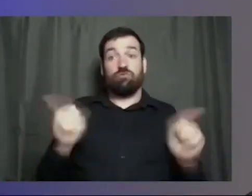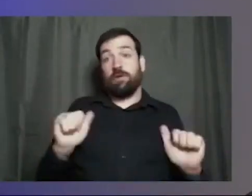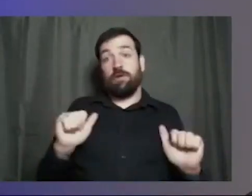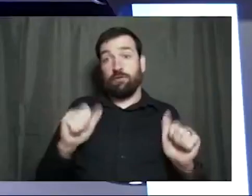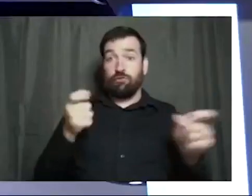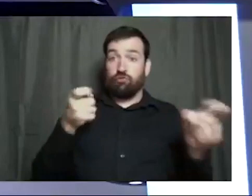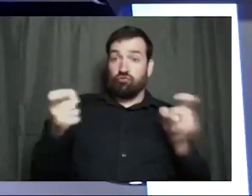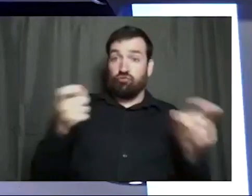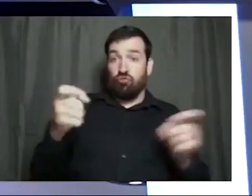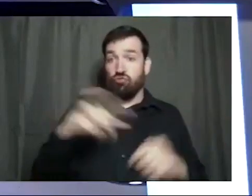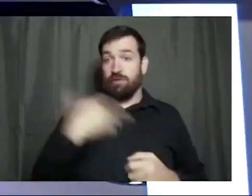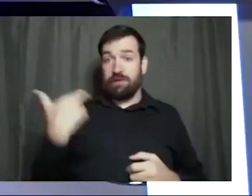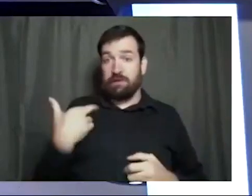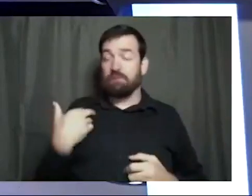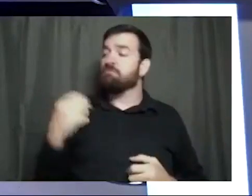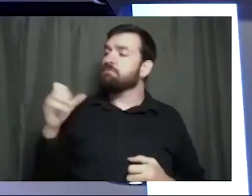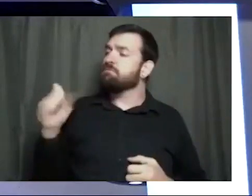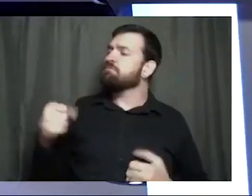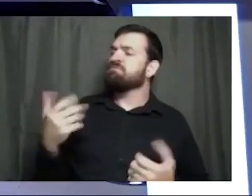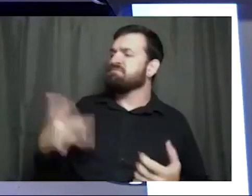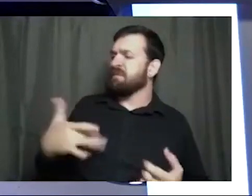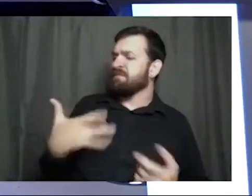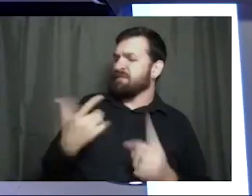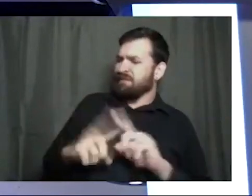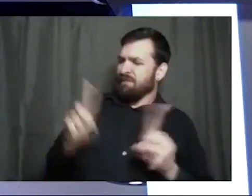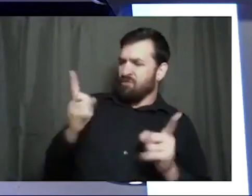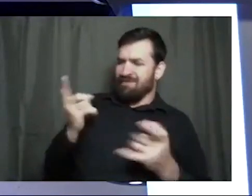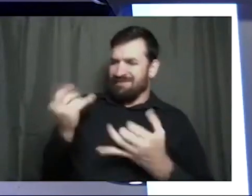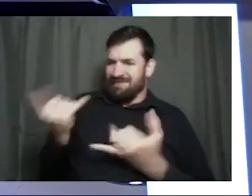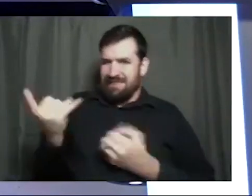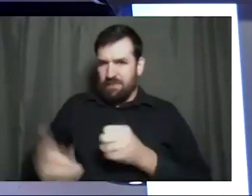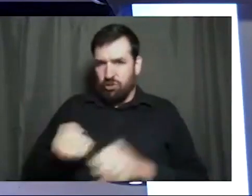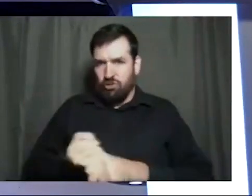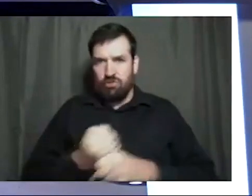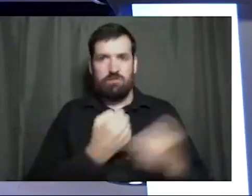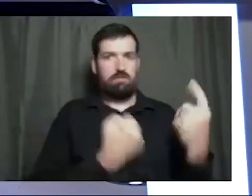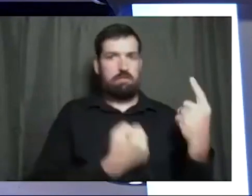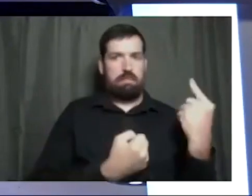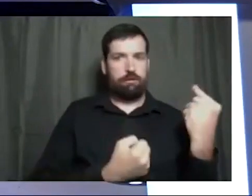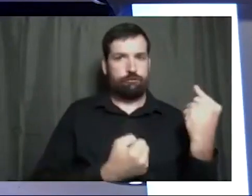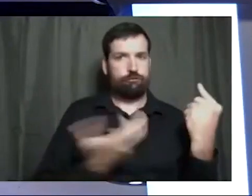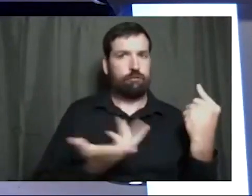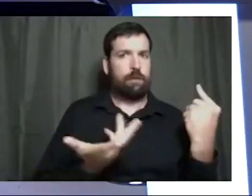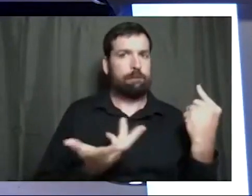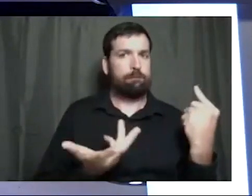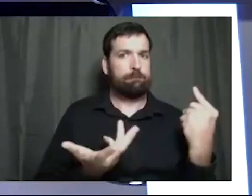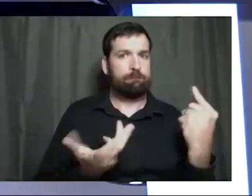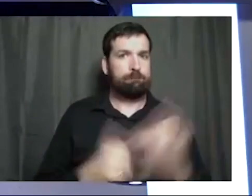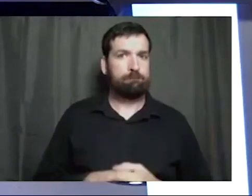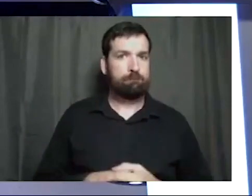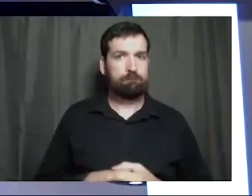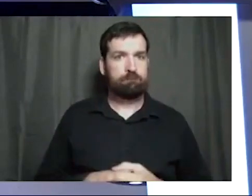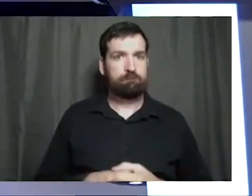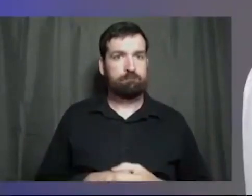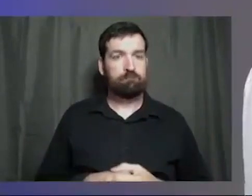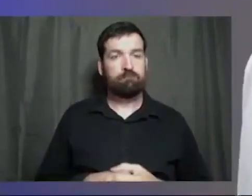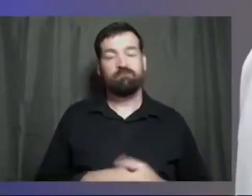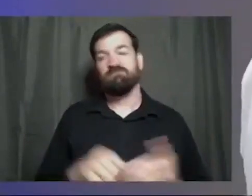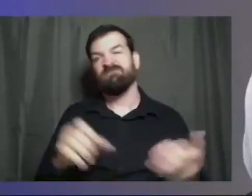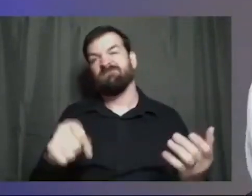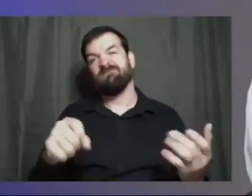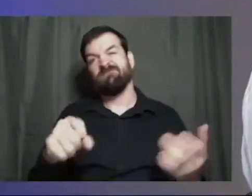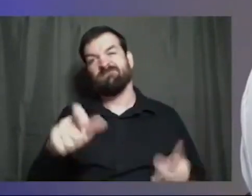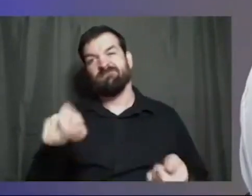Yeah, what feels different from last year to this year? A lot probably feels a little the same, I would imagine. Yeah, exactly. So, if you go